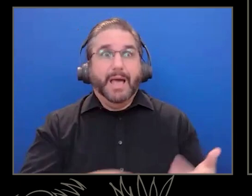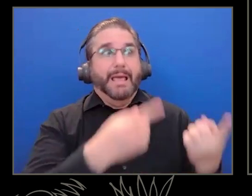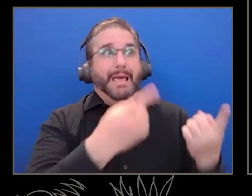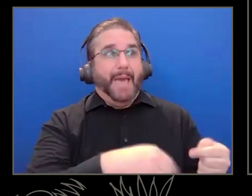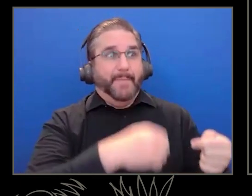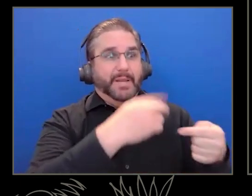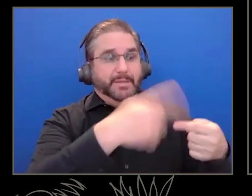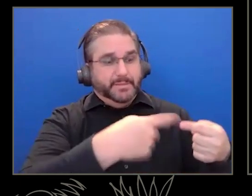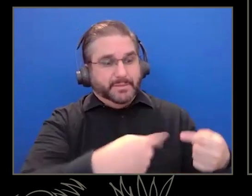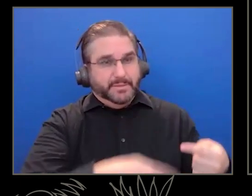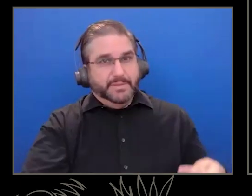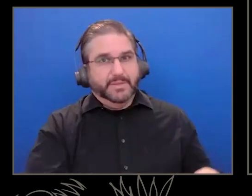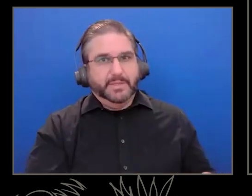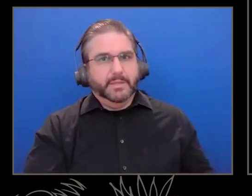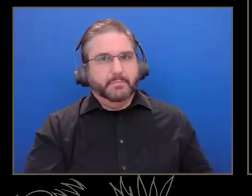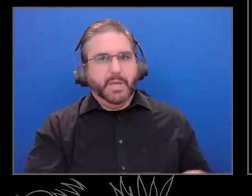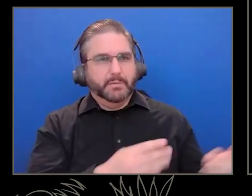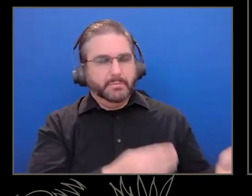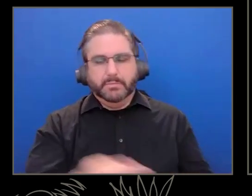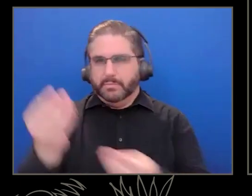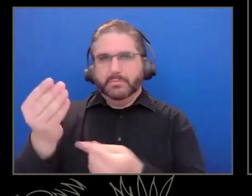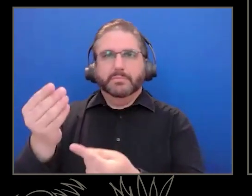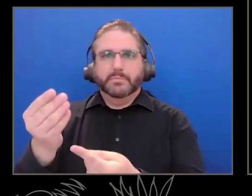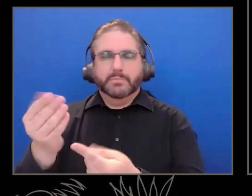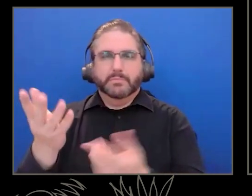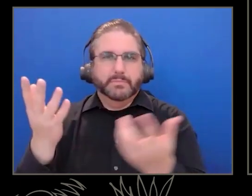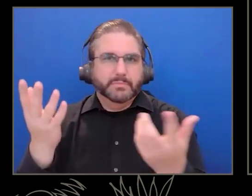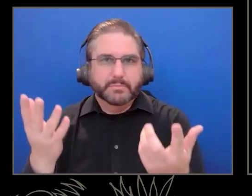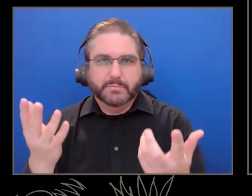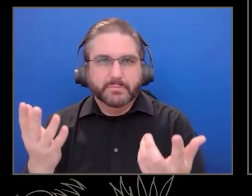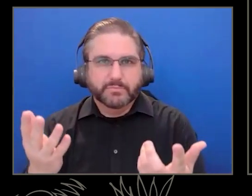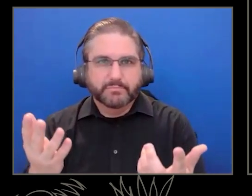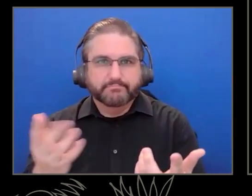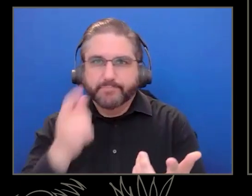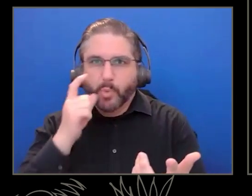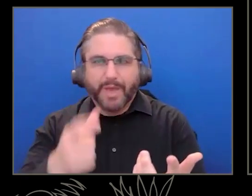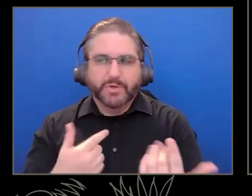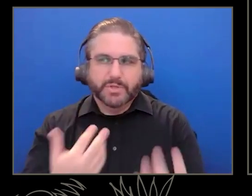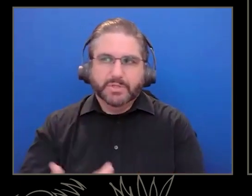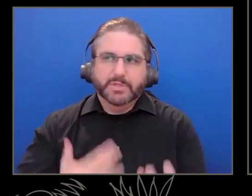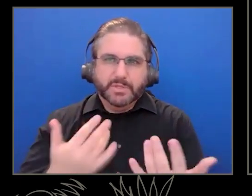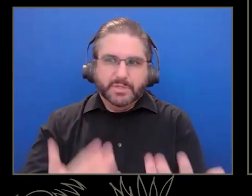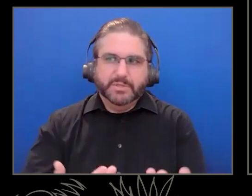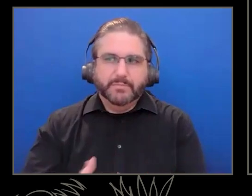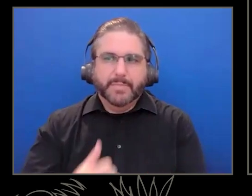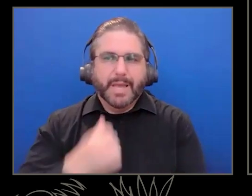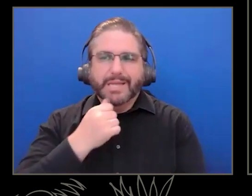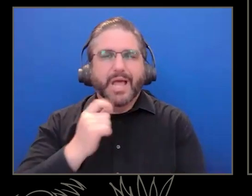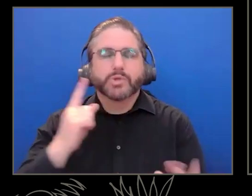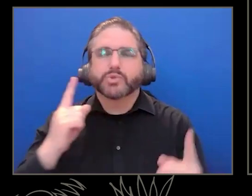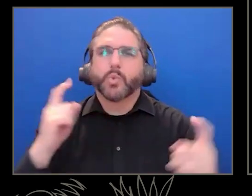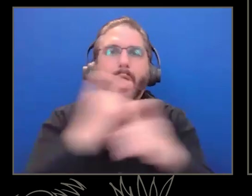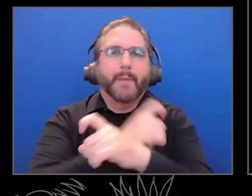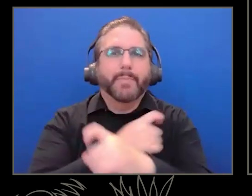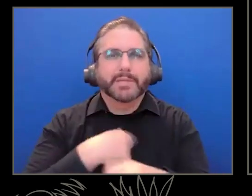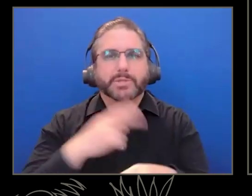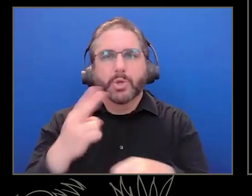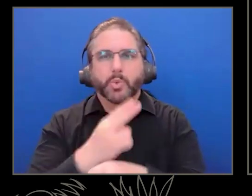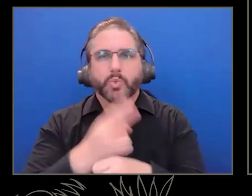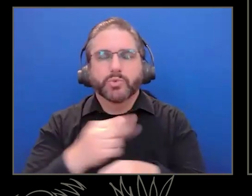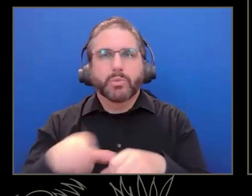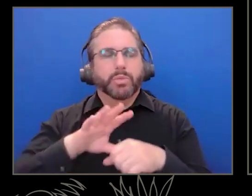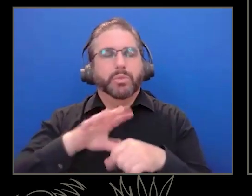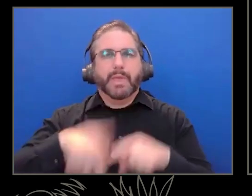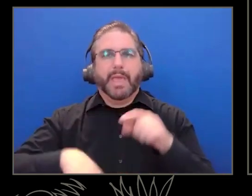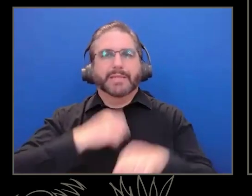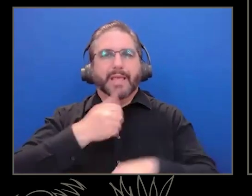but it's not complex for users to set up. This is kind of what happens